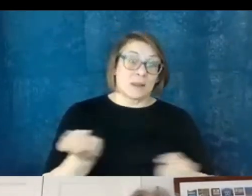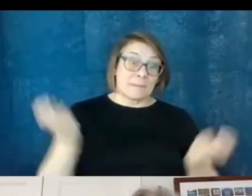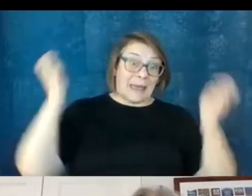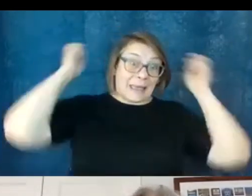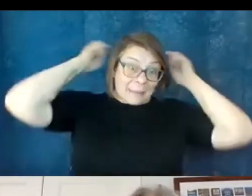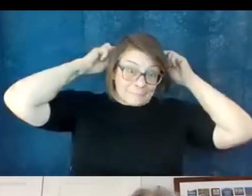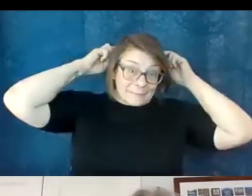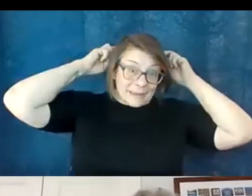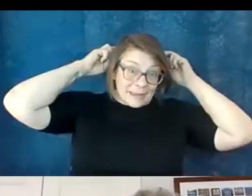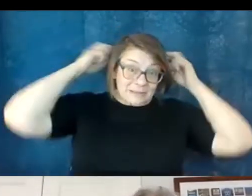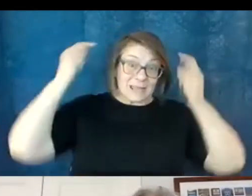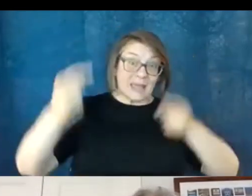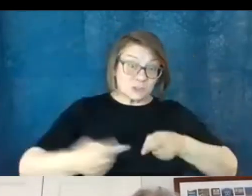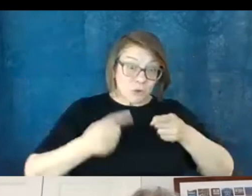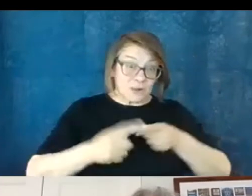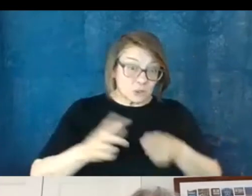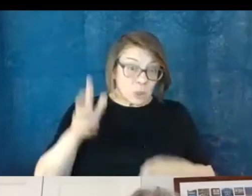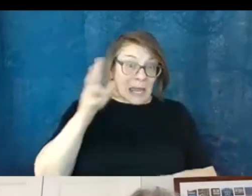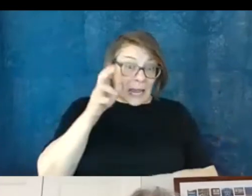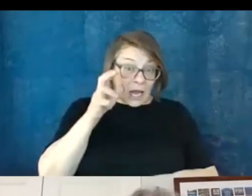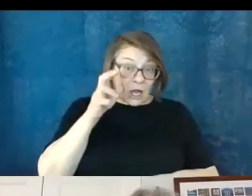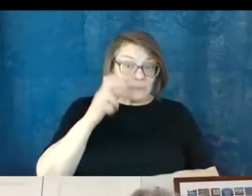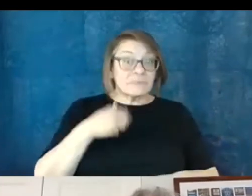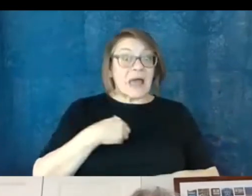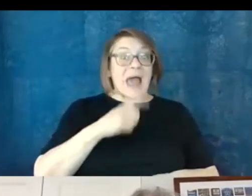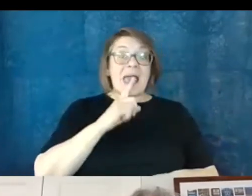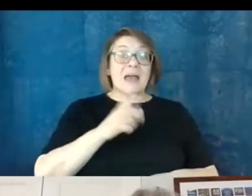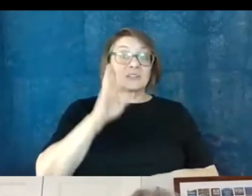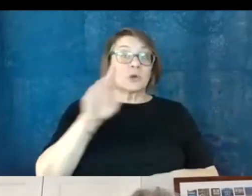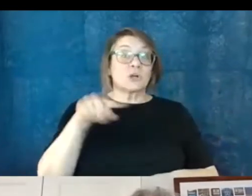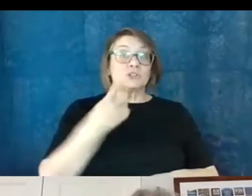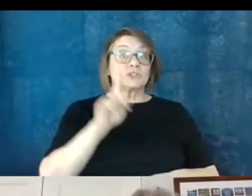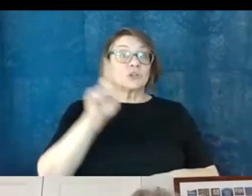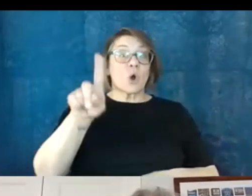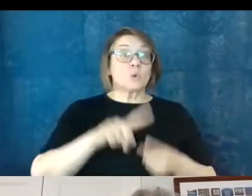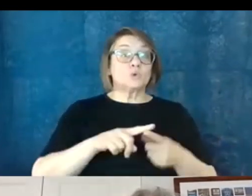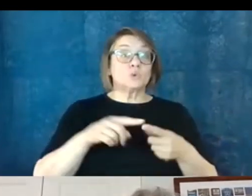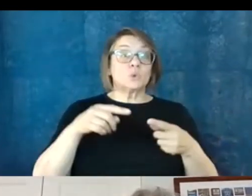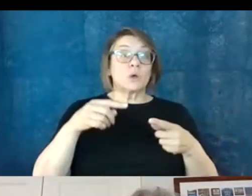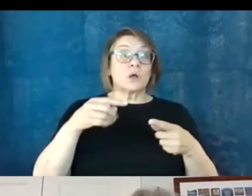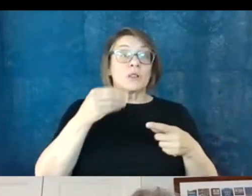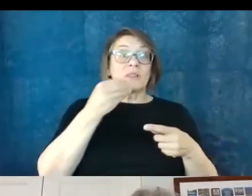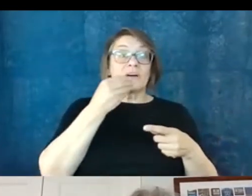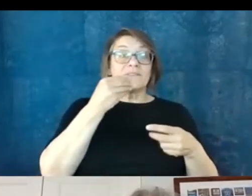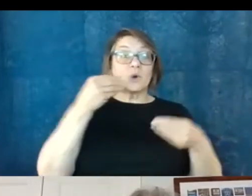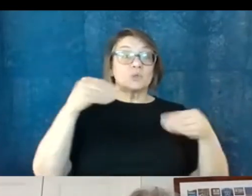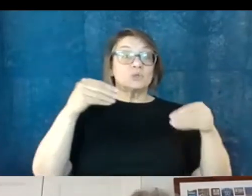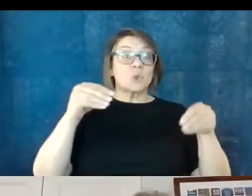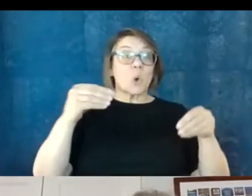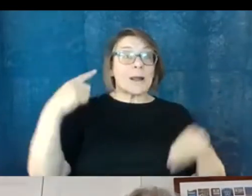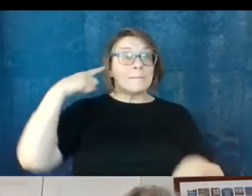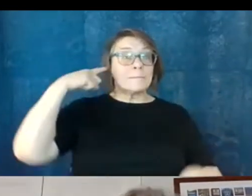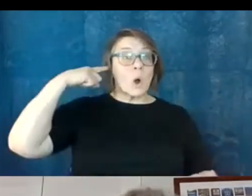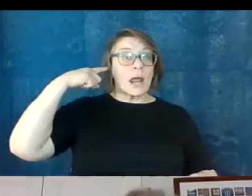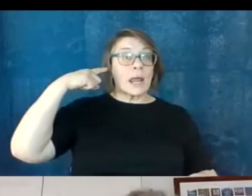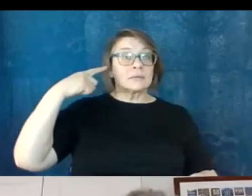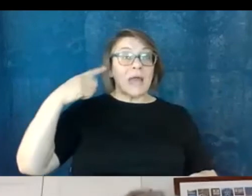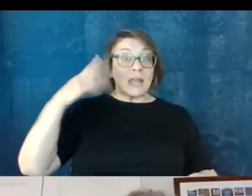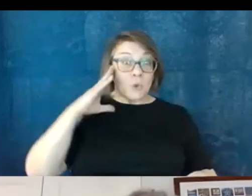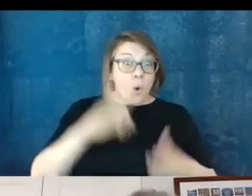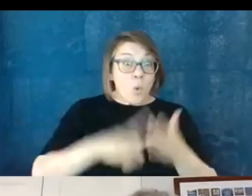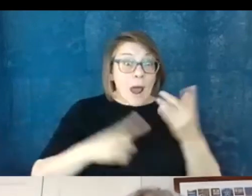and struggling to hear. I actually will just go into the grocery store, point to my ear and go like this. And you know what